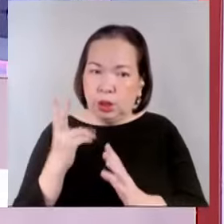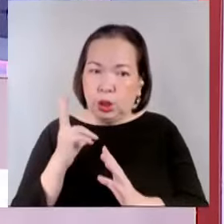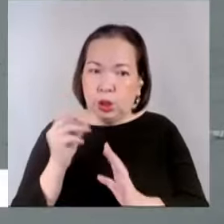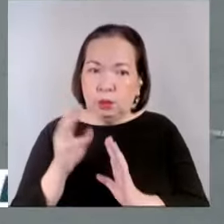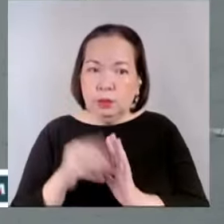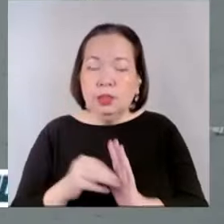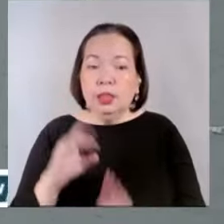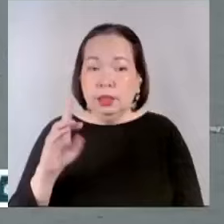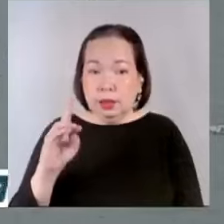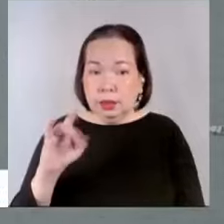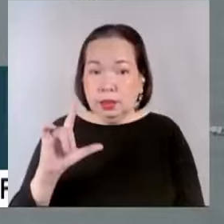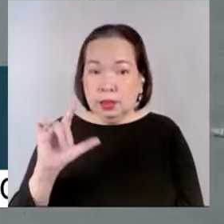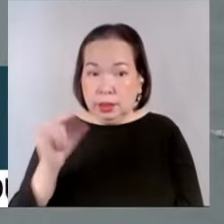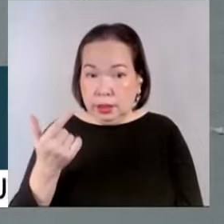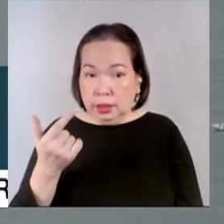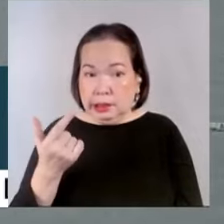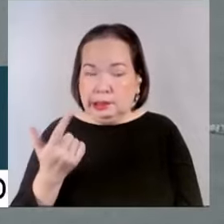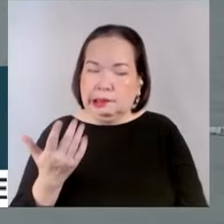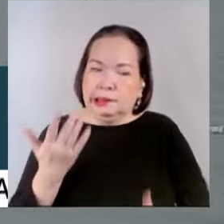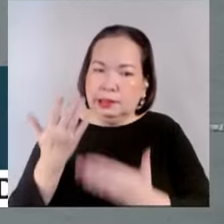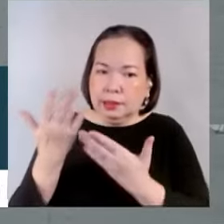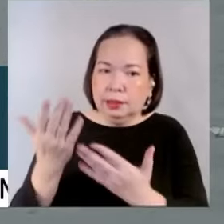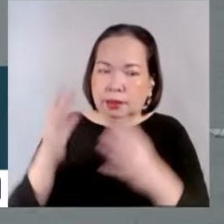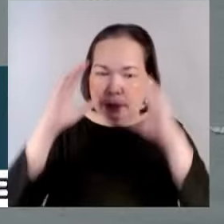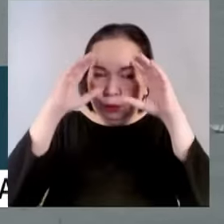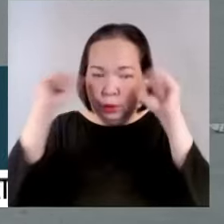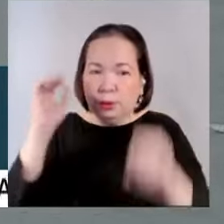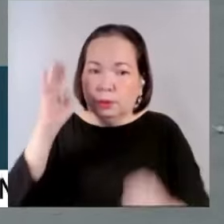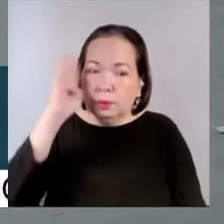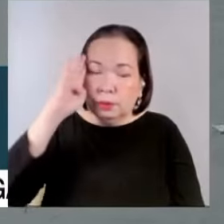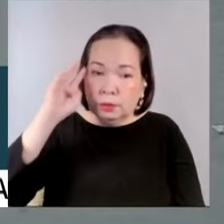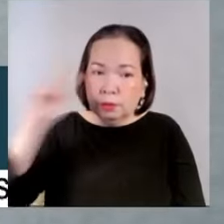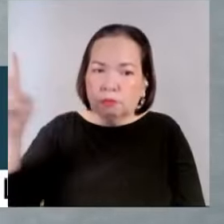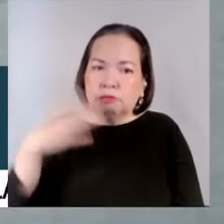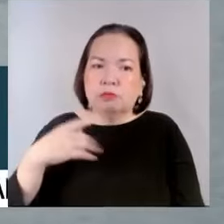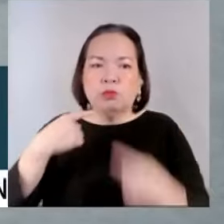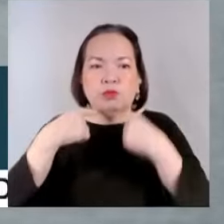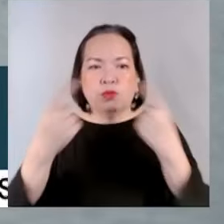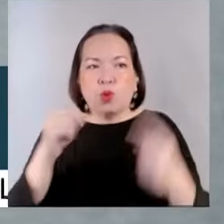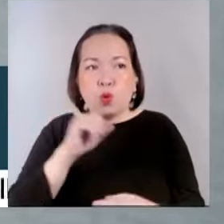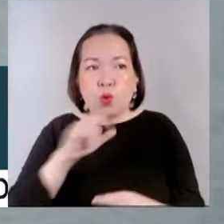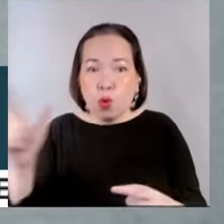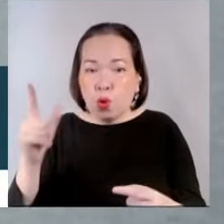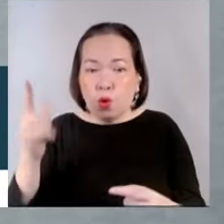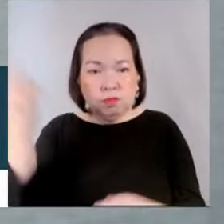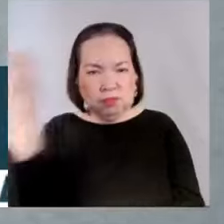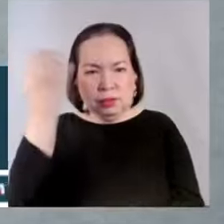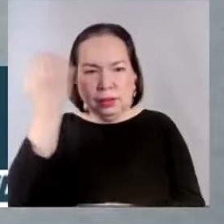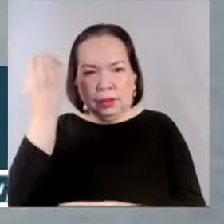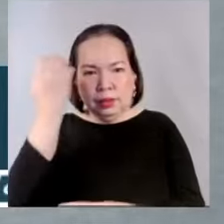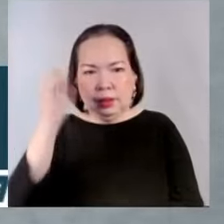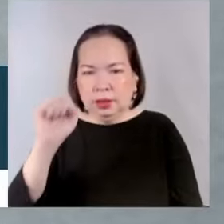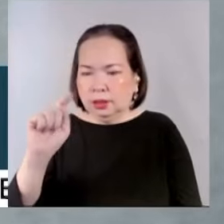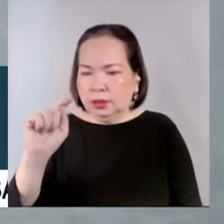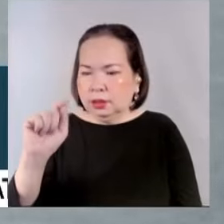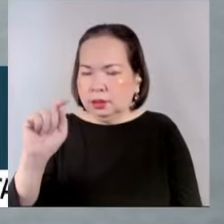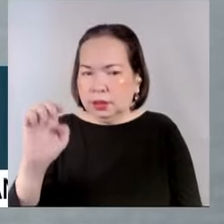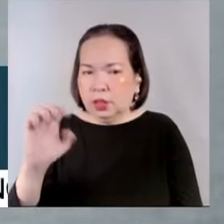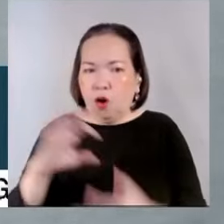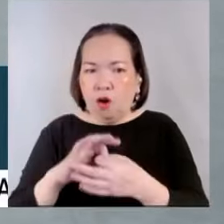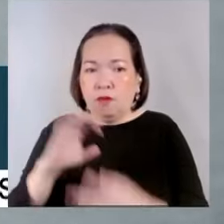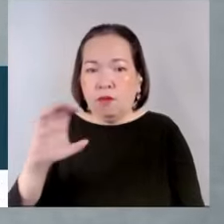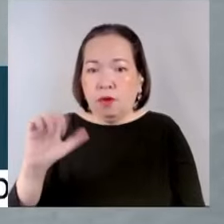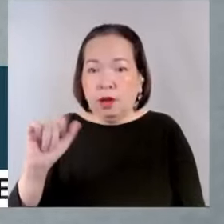Benner Abalos urging President Ferdinand Marcos Jr. to declare a state of calamity in Metro Manila. This is the National Capital